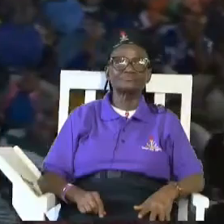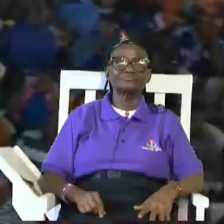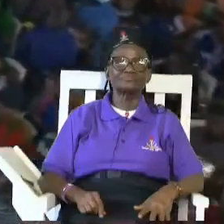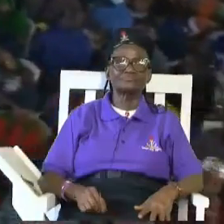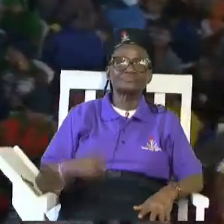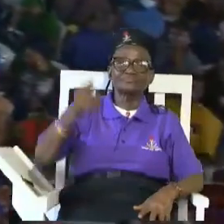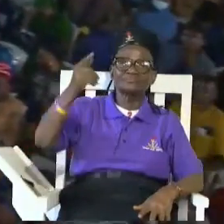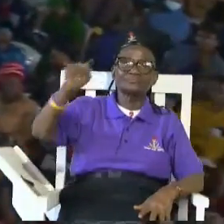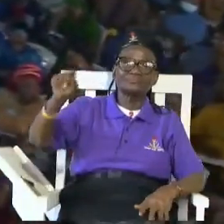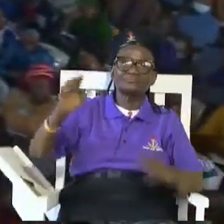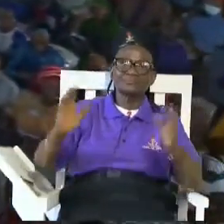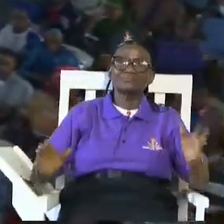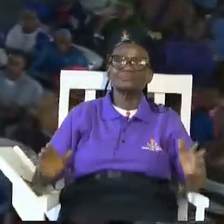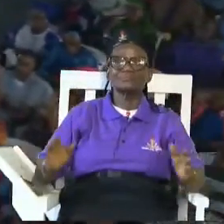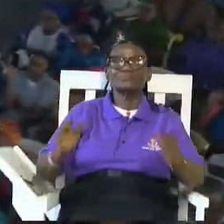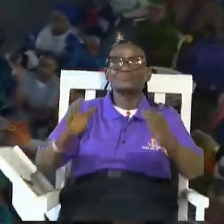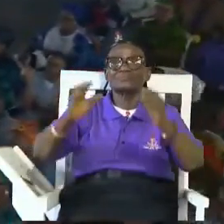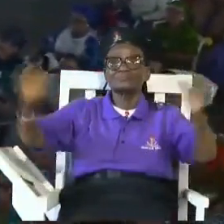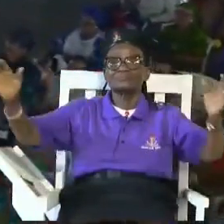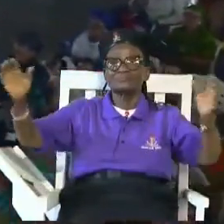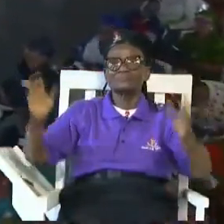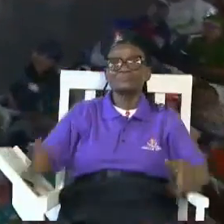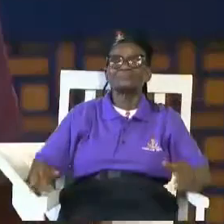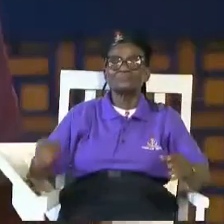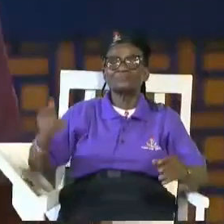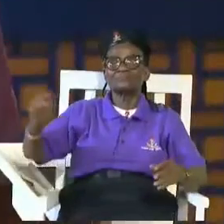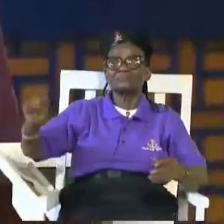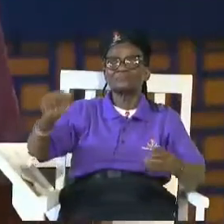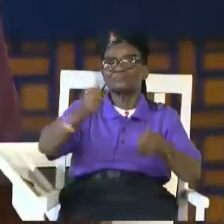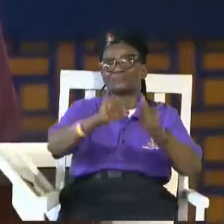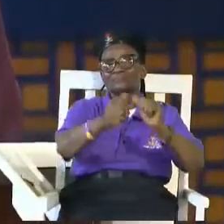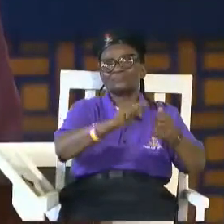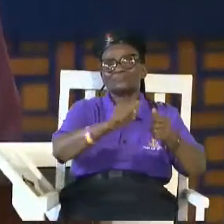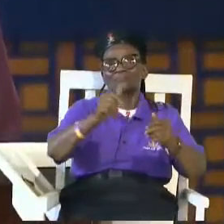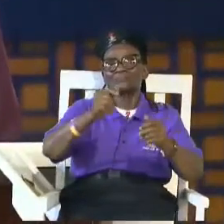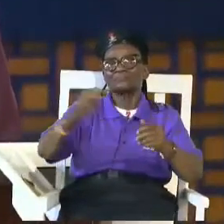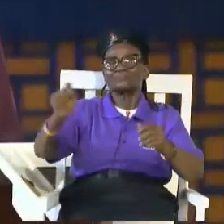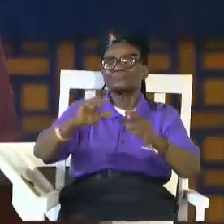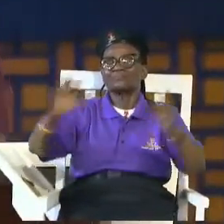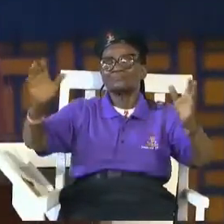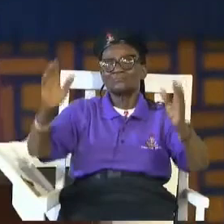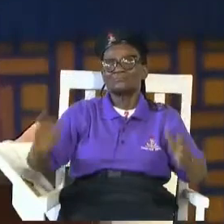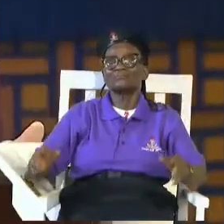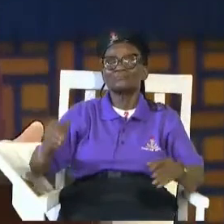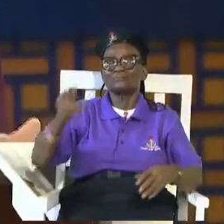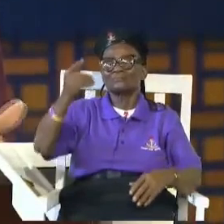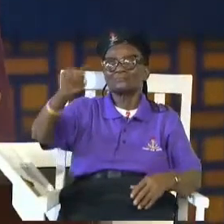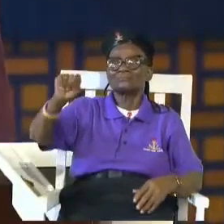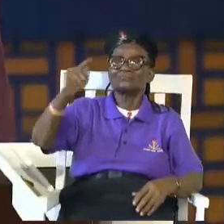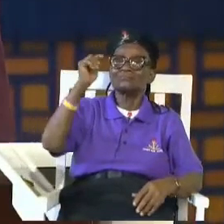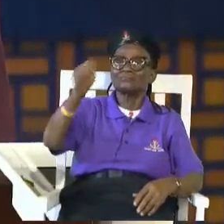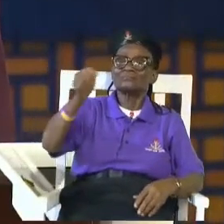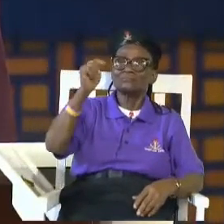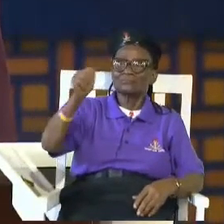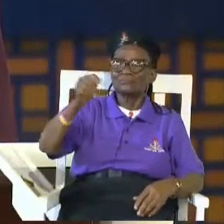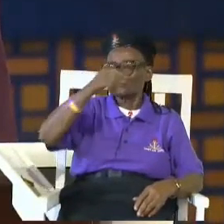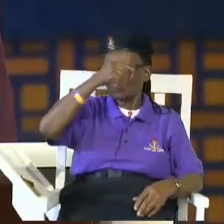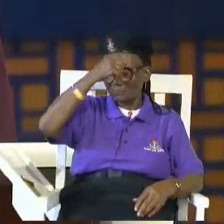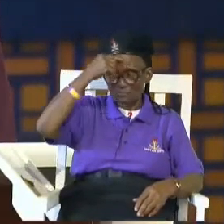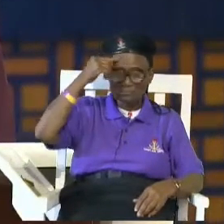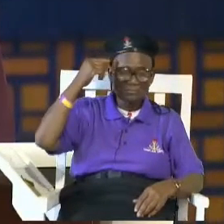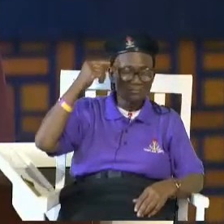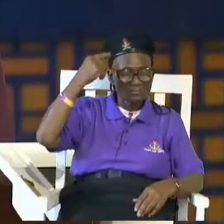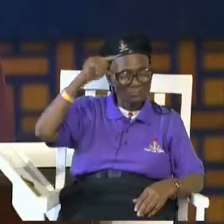The bigger the problem, the bigger the crisis, the bigger the testimony. For example, in John